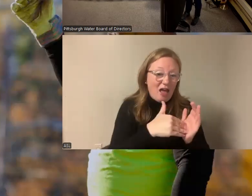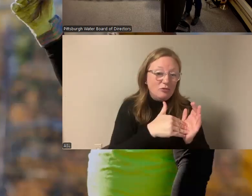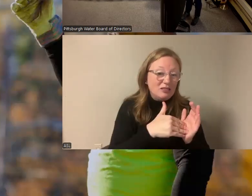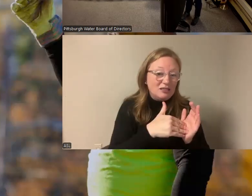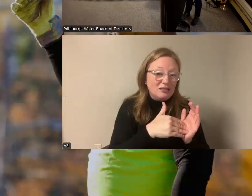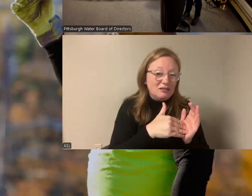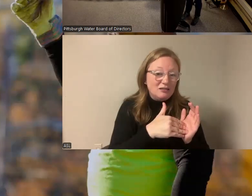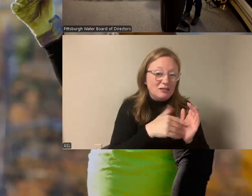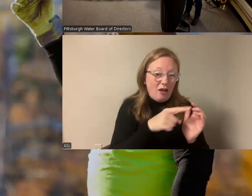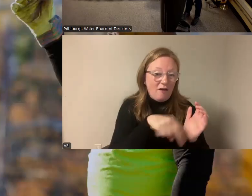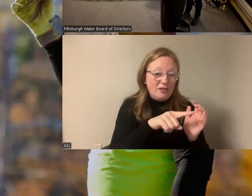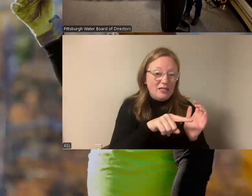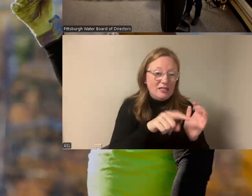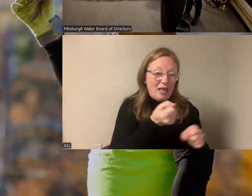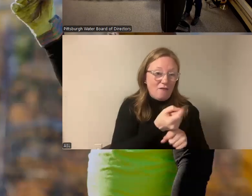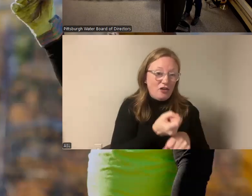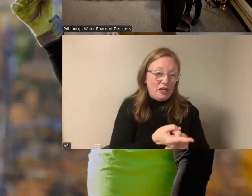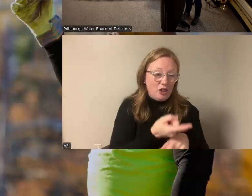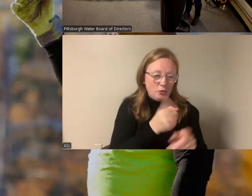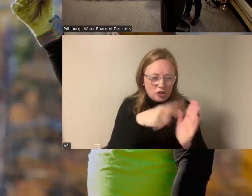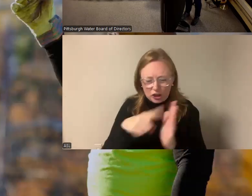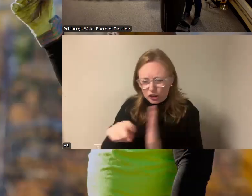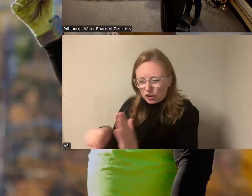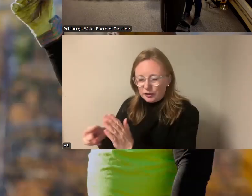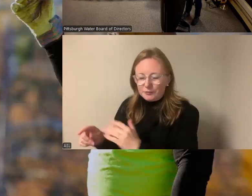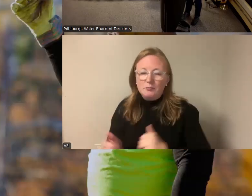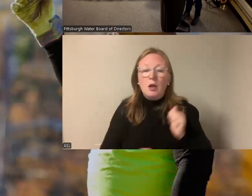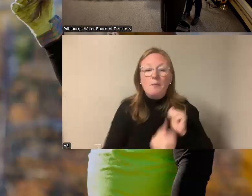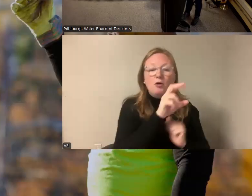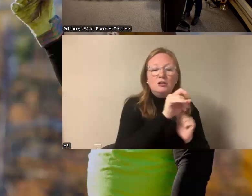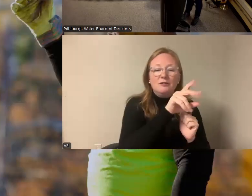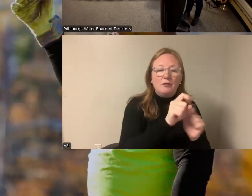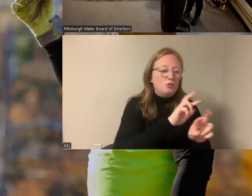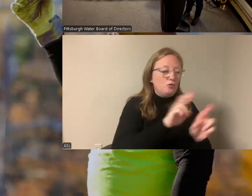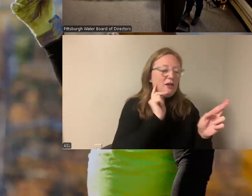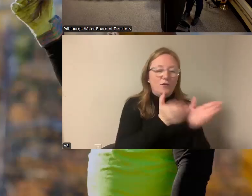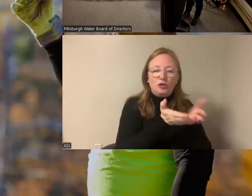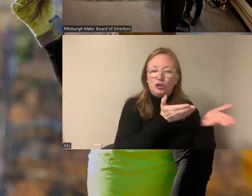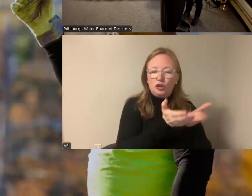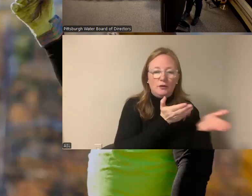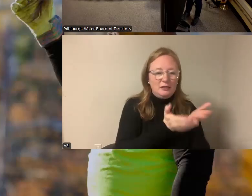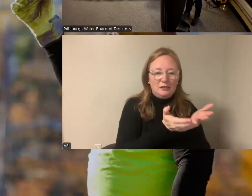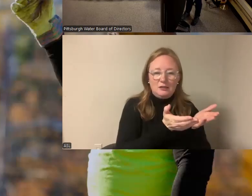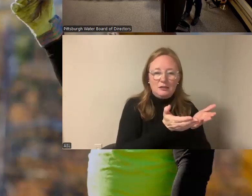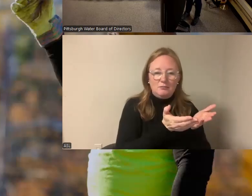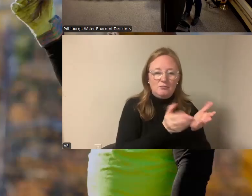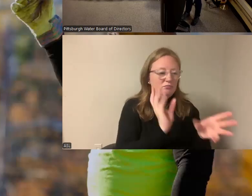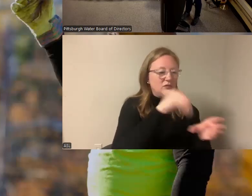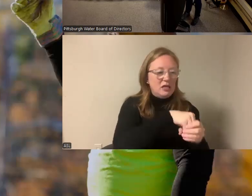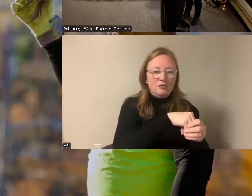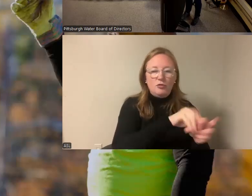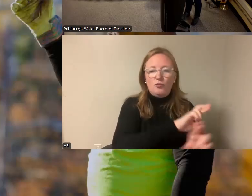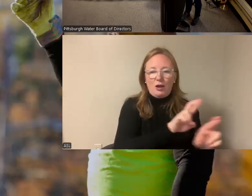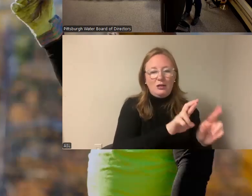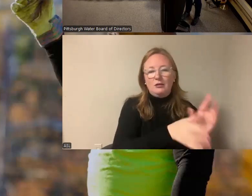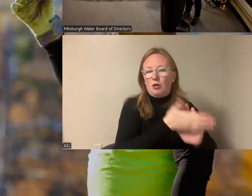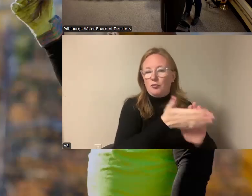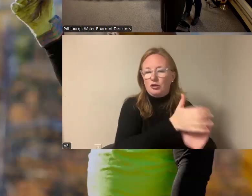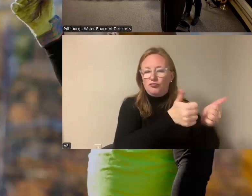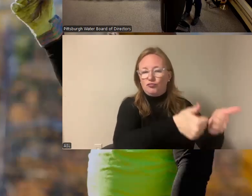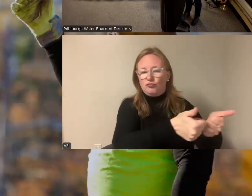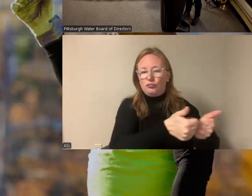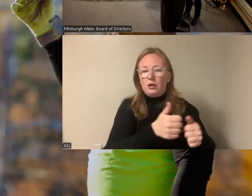them every year. The majority of our valves are ready for service and in place and operable. However,